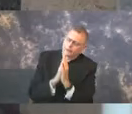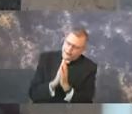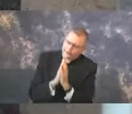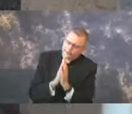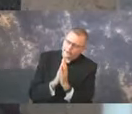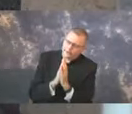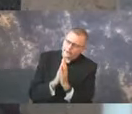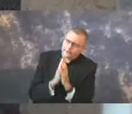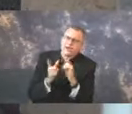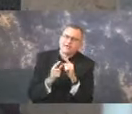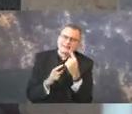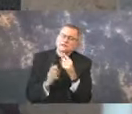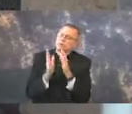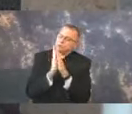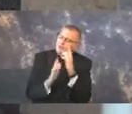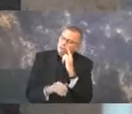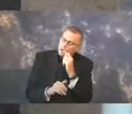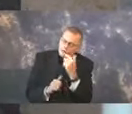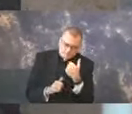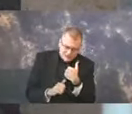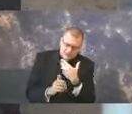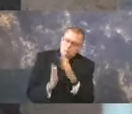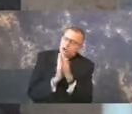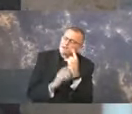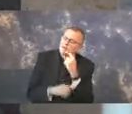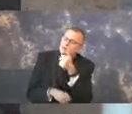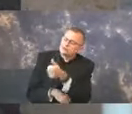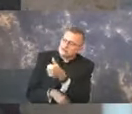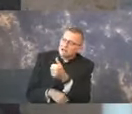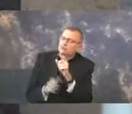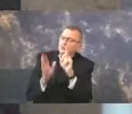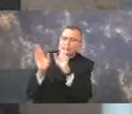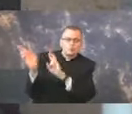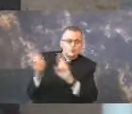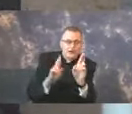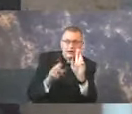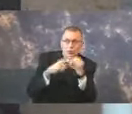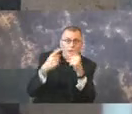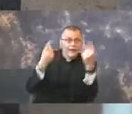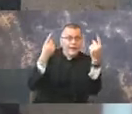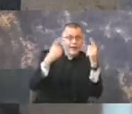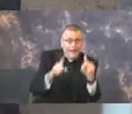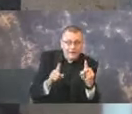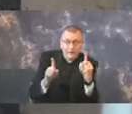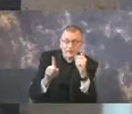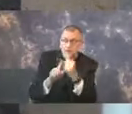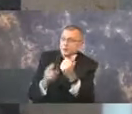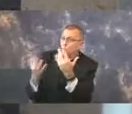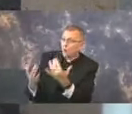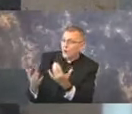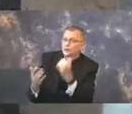instructed them to pray for themselves and the grace to meet the moment. Watch and pray that you may not undergo the